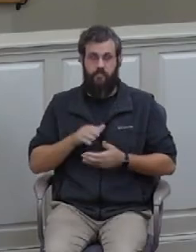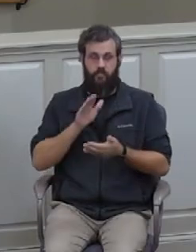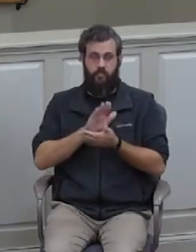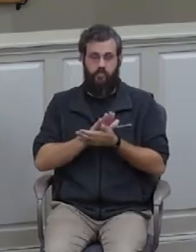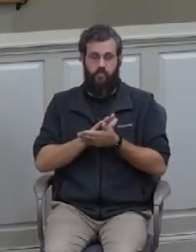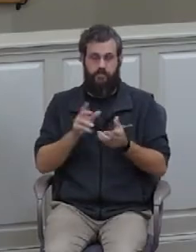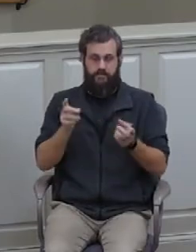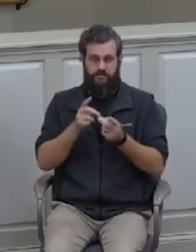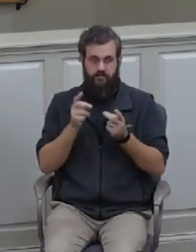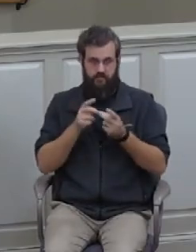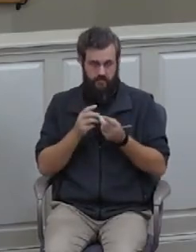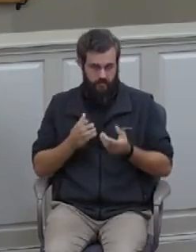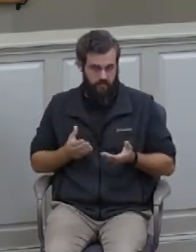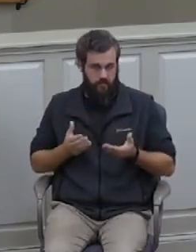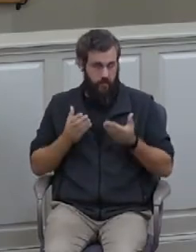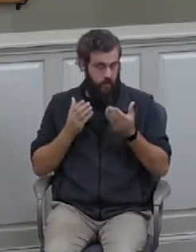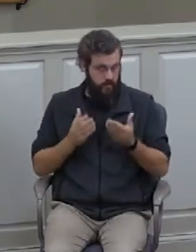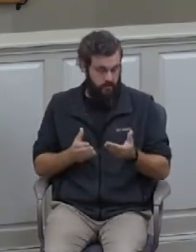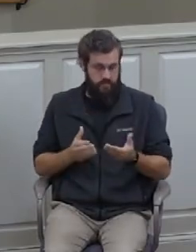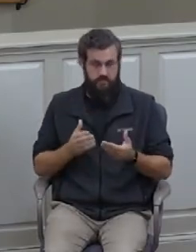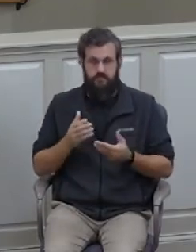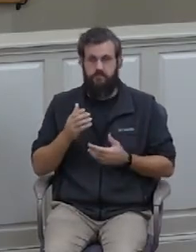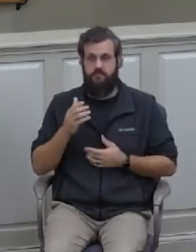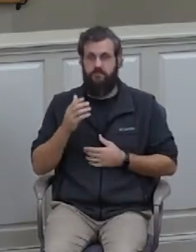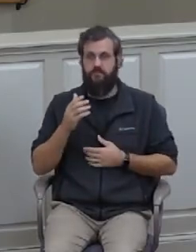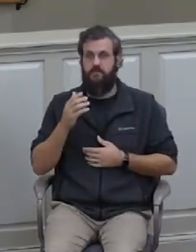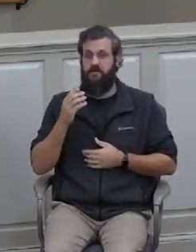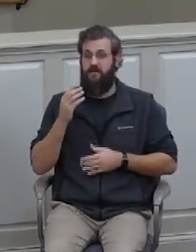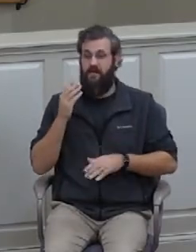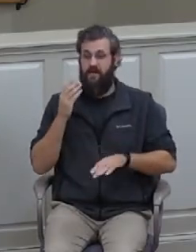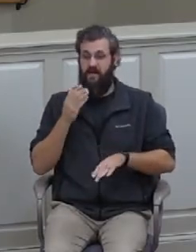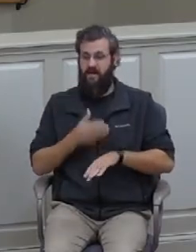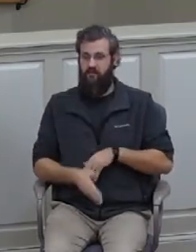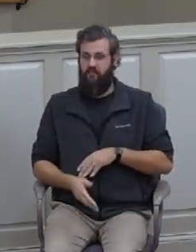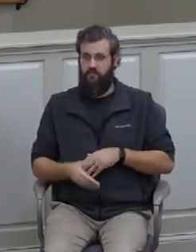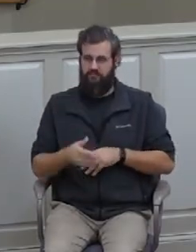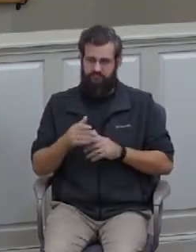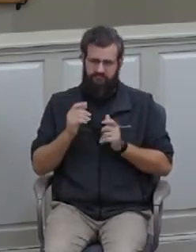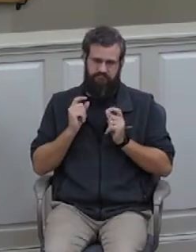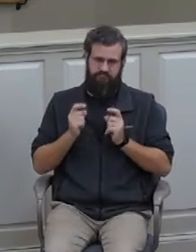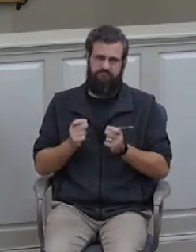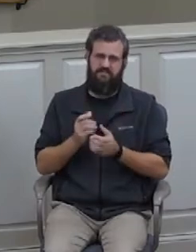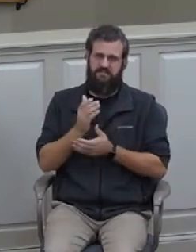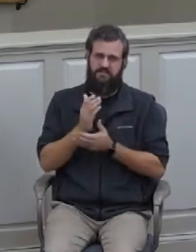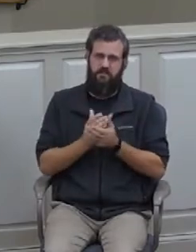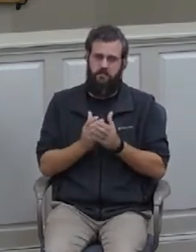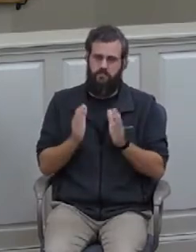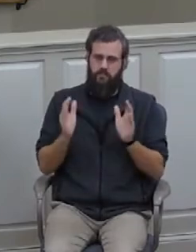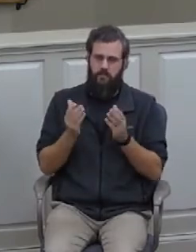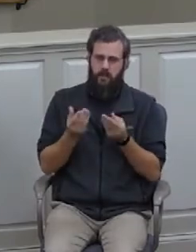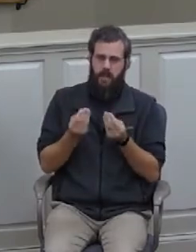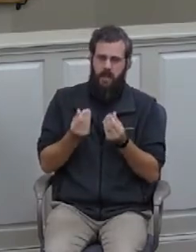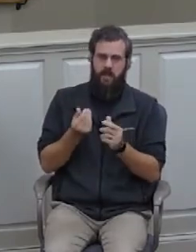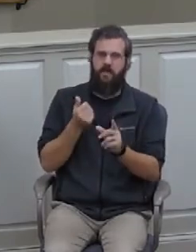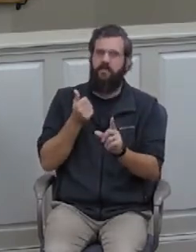requested that upon the grant of a small amount of real estate, that they themselves would construct